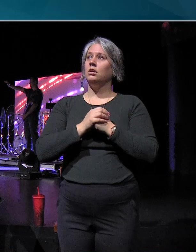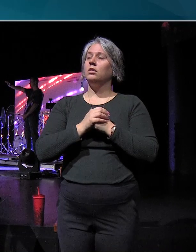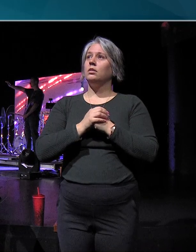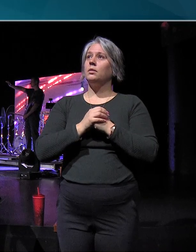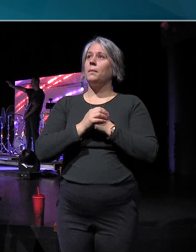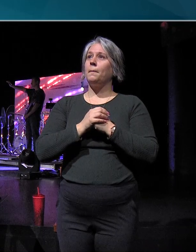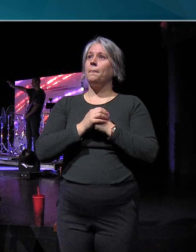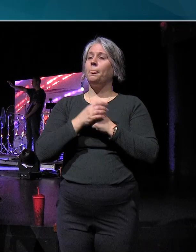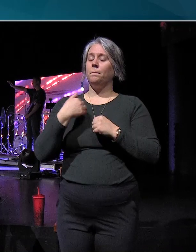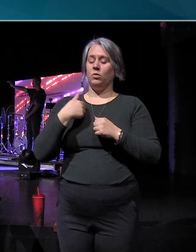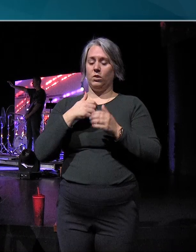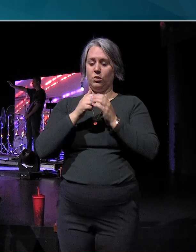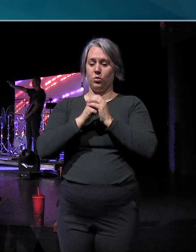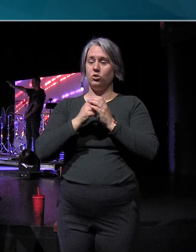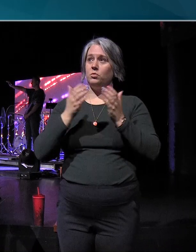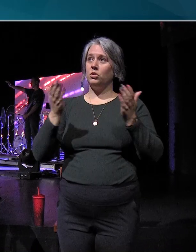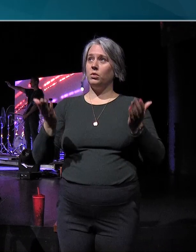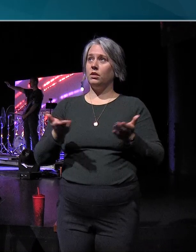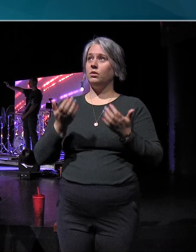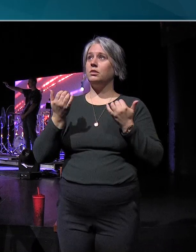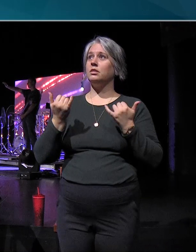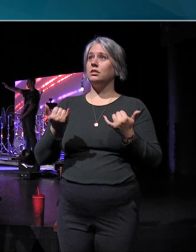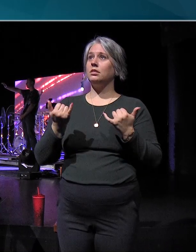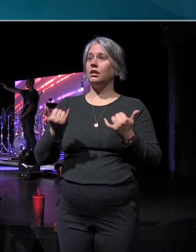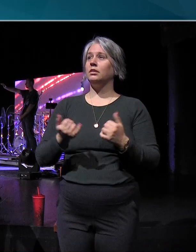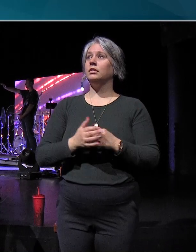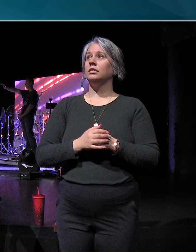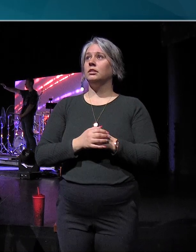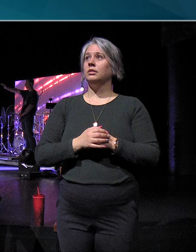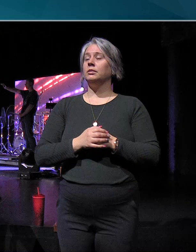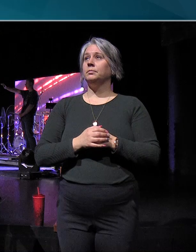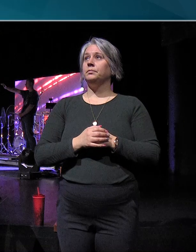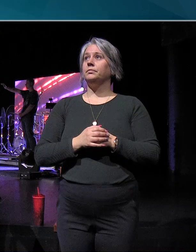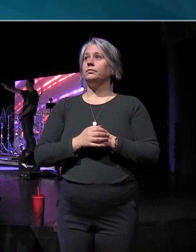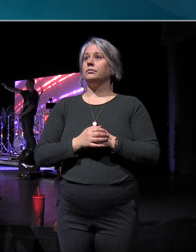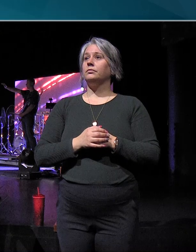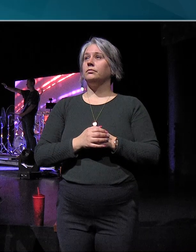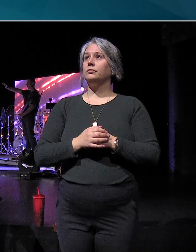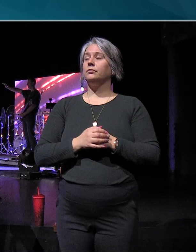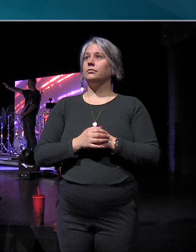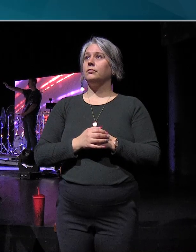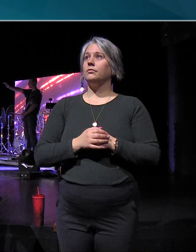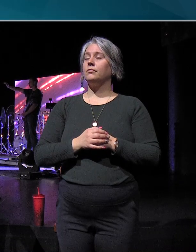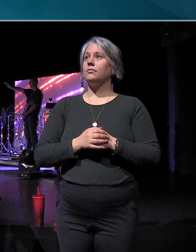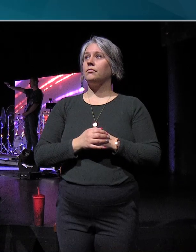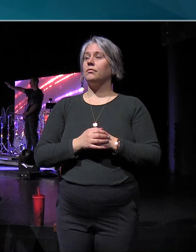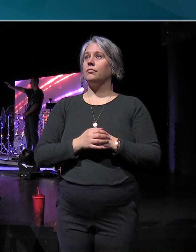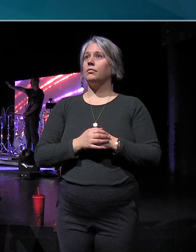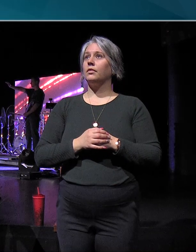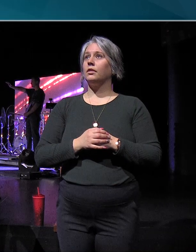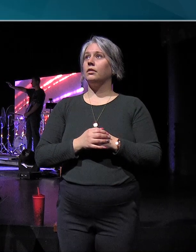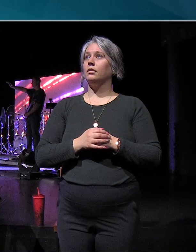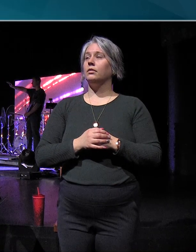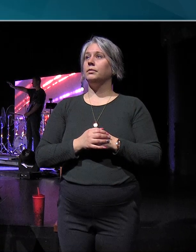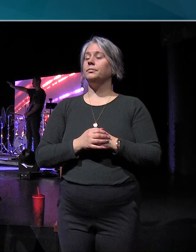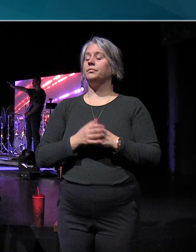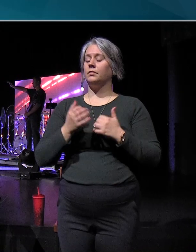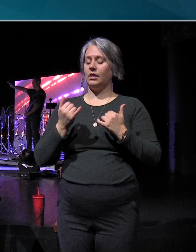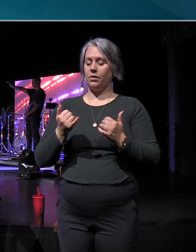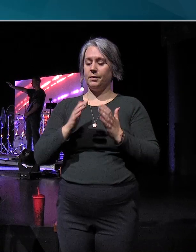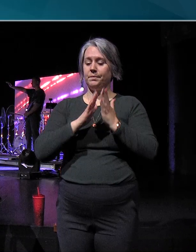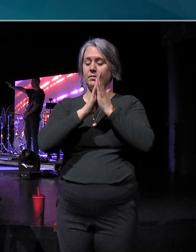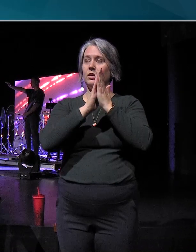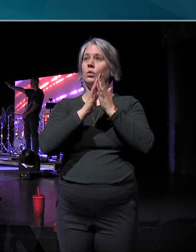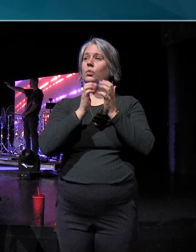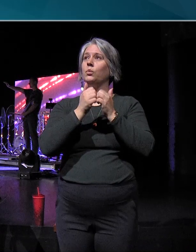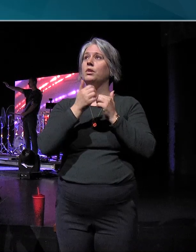that we're worshiping here, Lord, is the presence of God is where Sarah Joy is right now. God, help us. Help us to keep